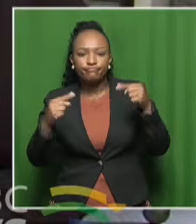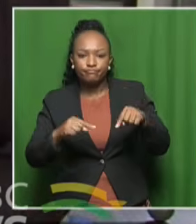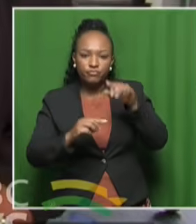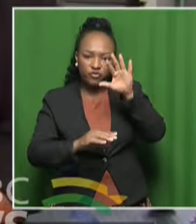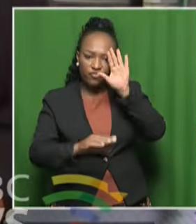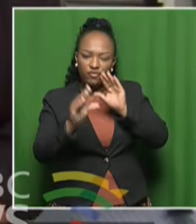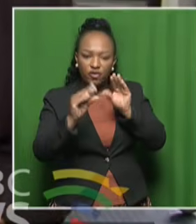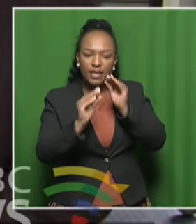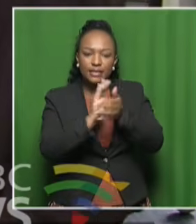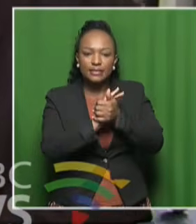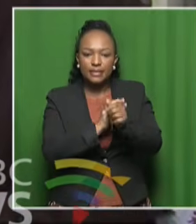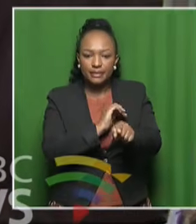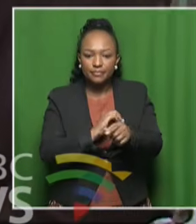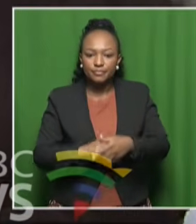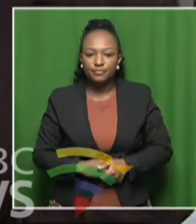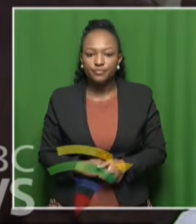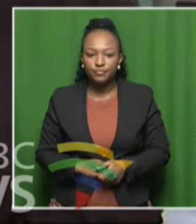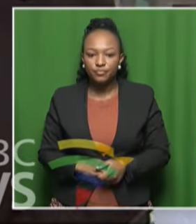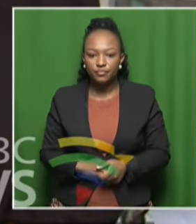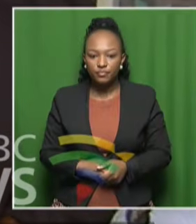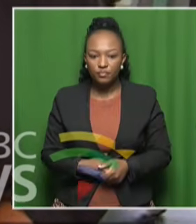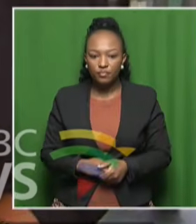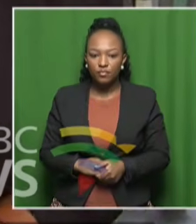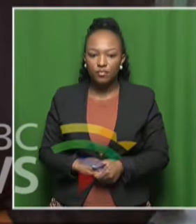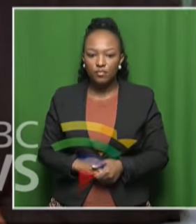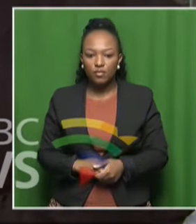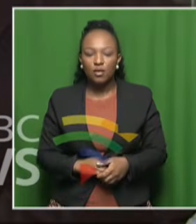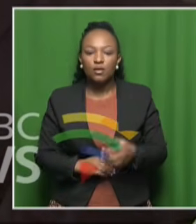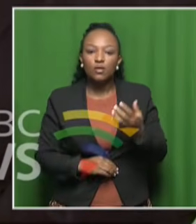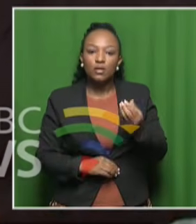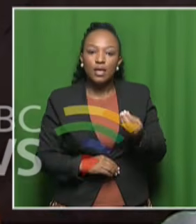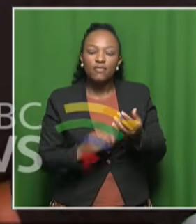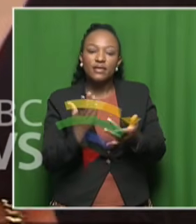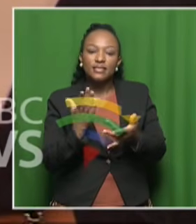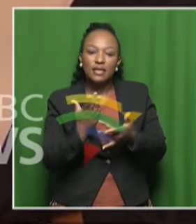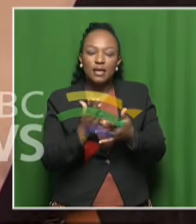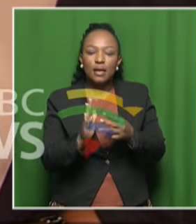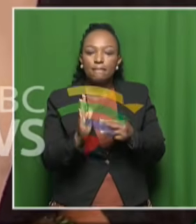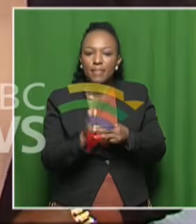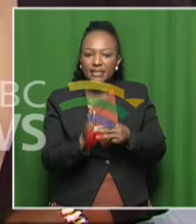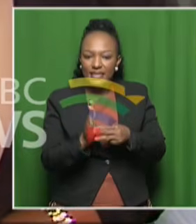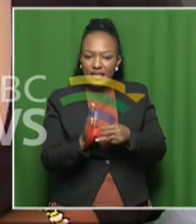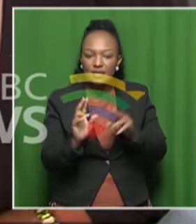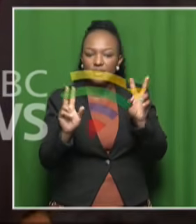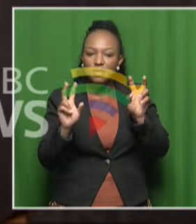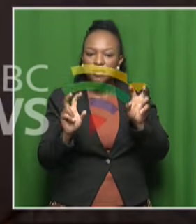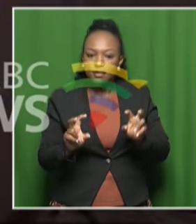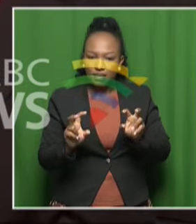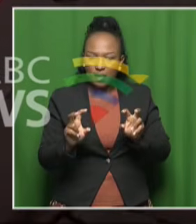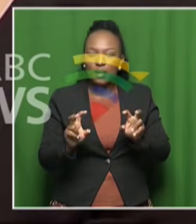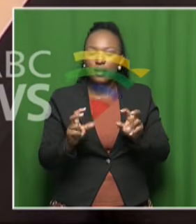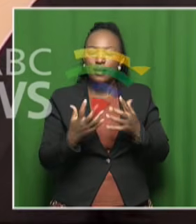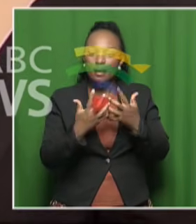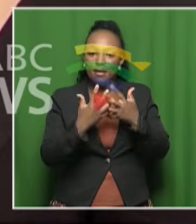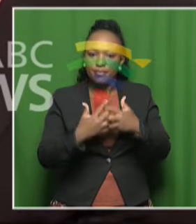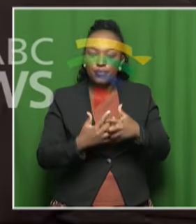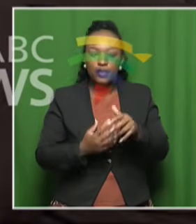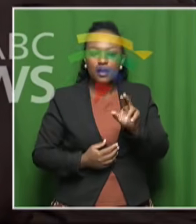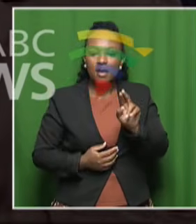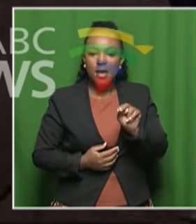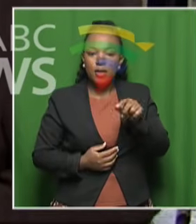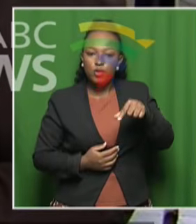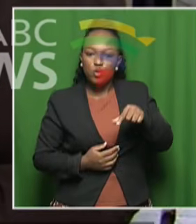skill. Okay, so they can have a technical matric with electrical engineering or NQF level 4. They can